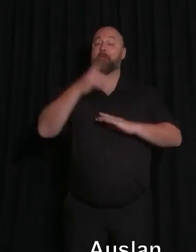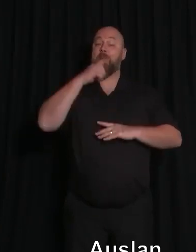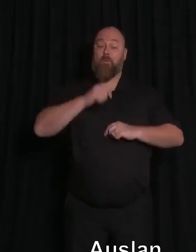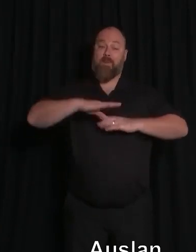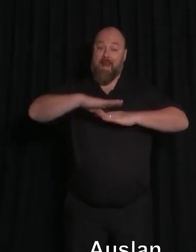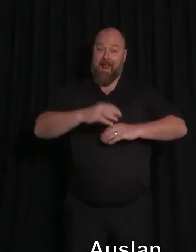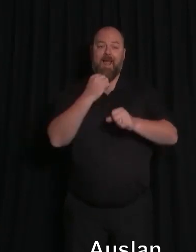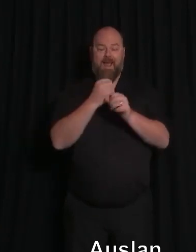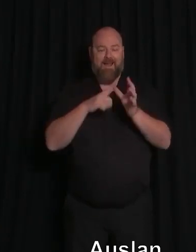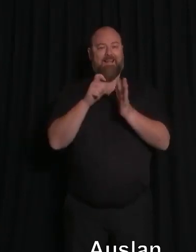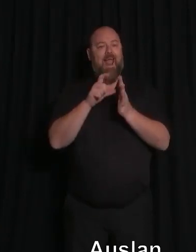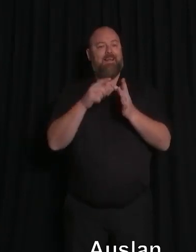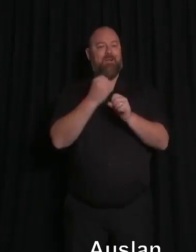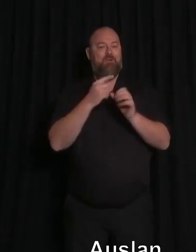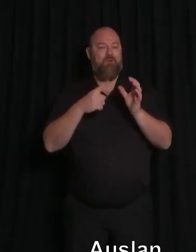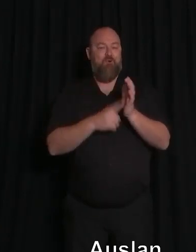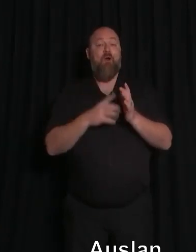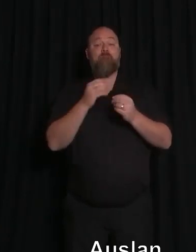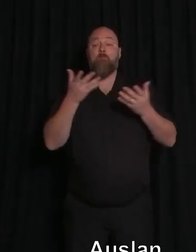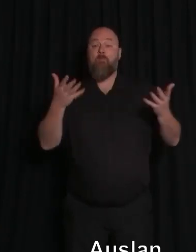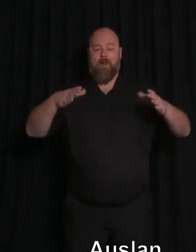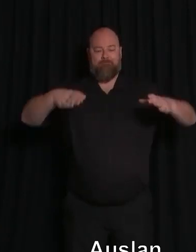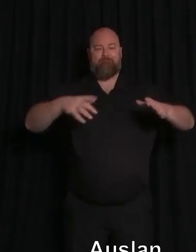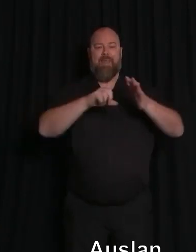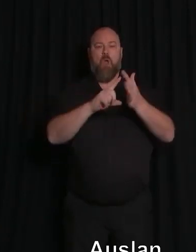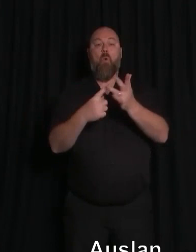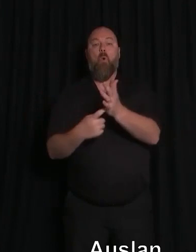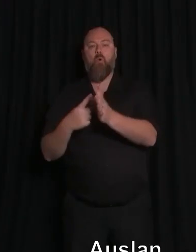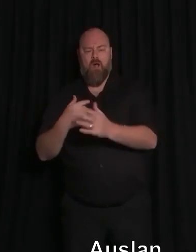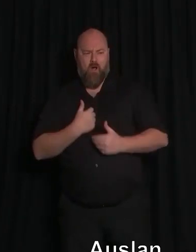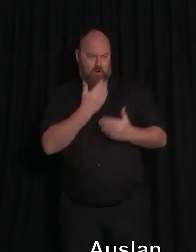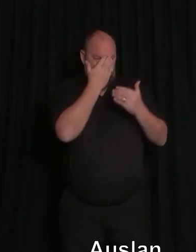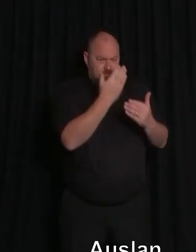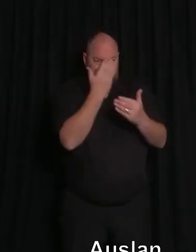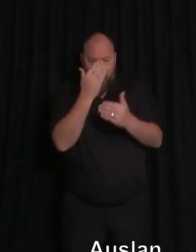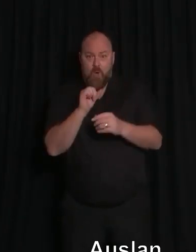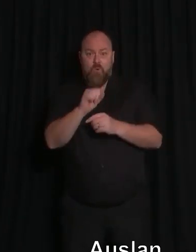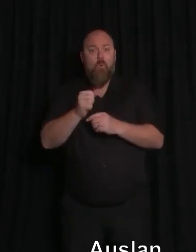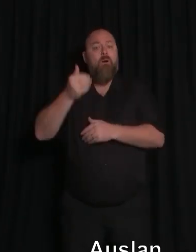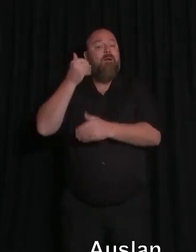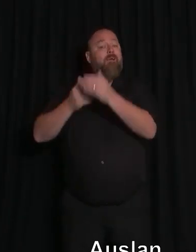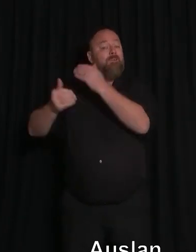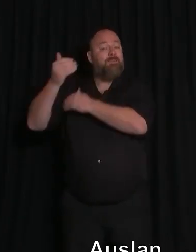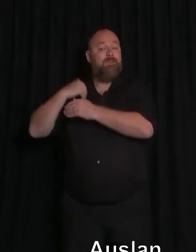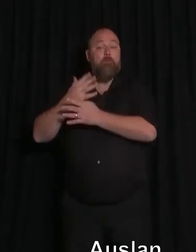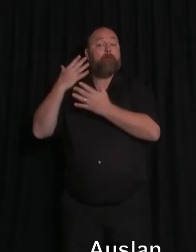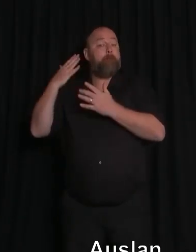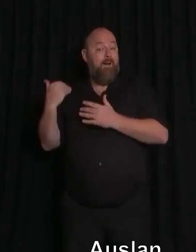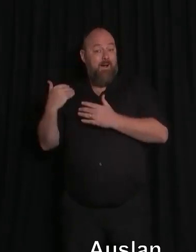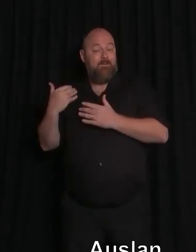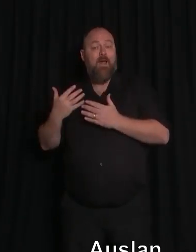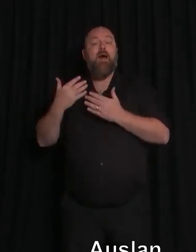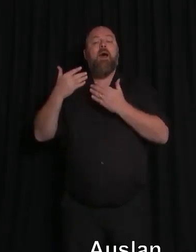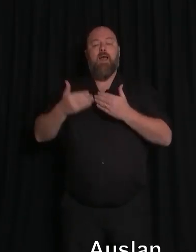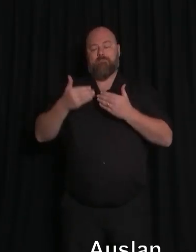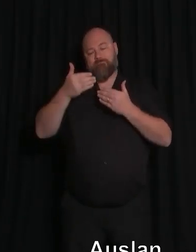the Gadigal of the Eora Nation. I pay my respects to your ancestors, past and present, and your